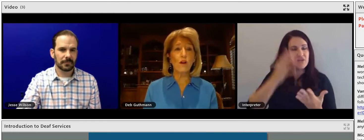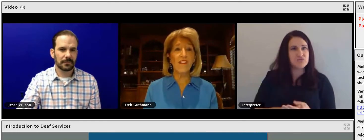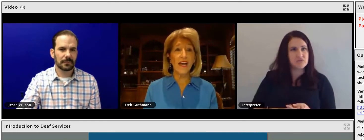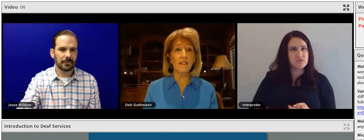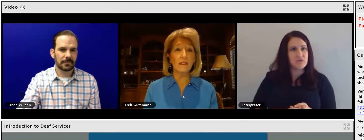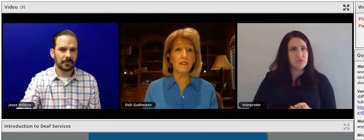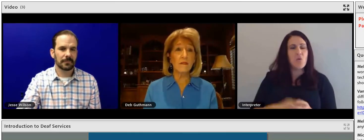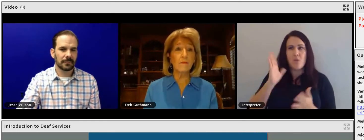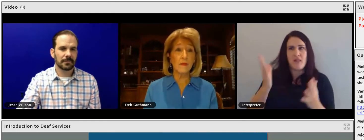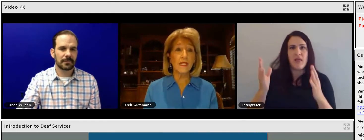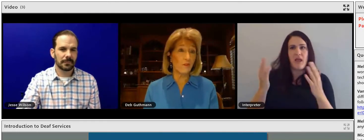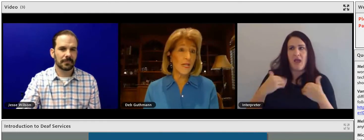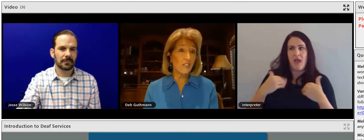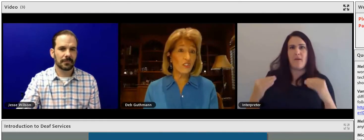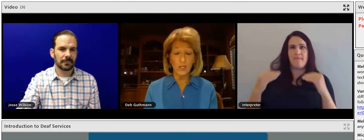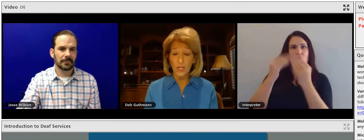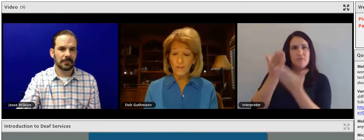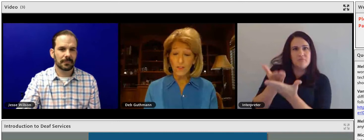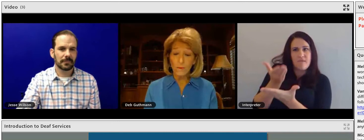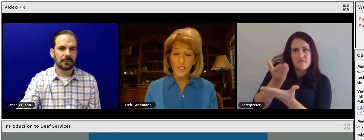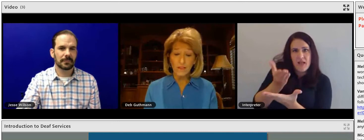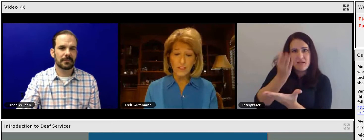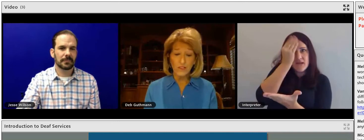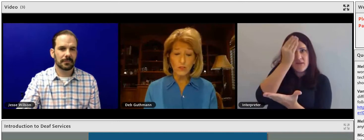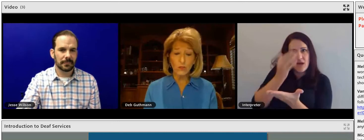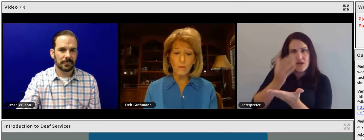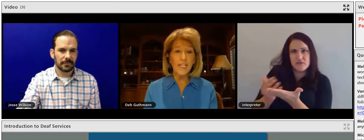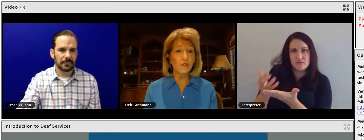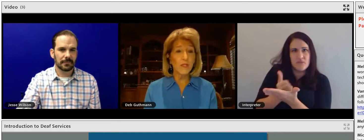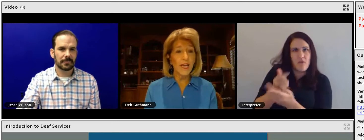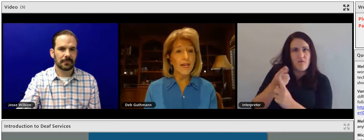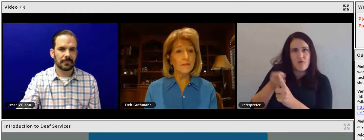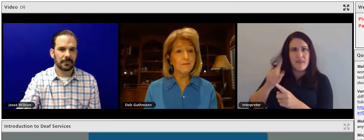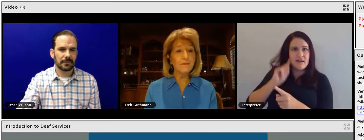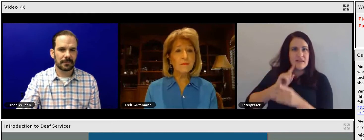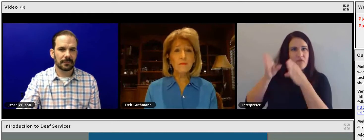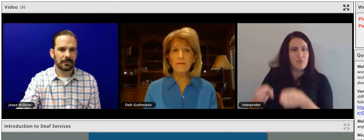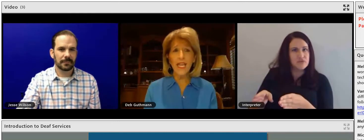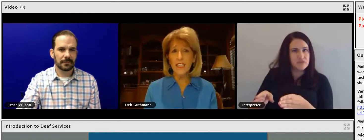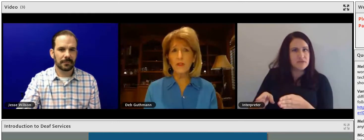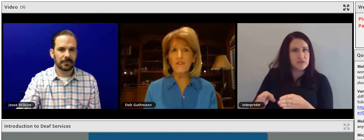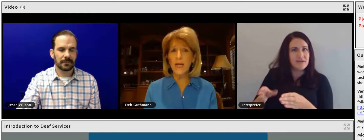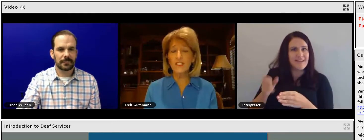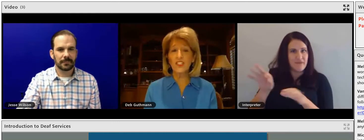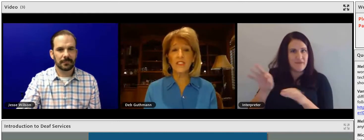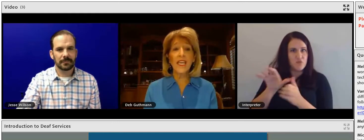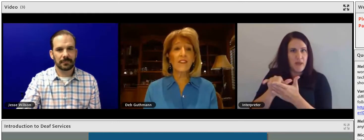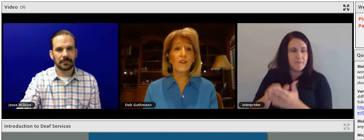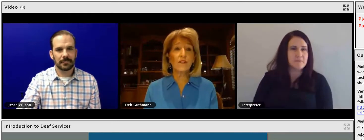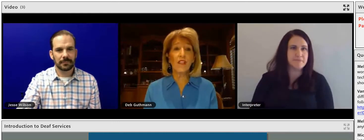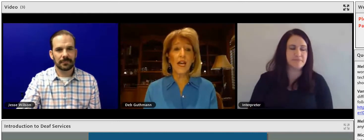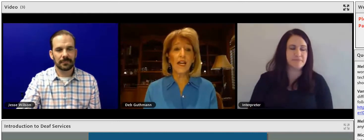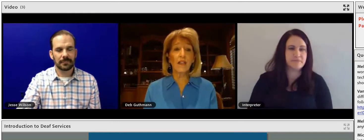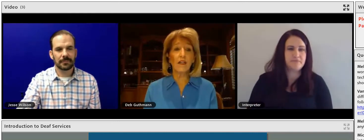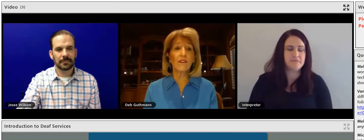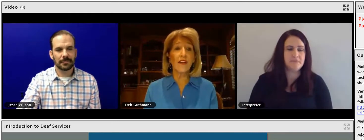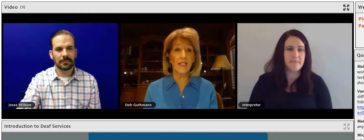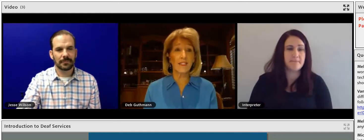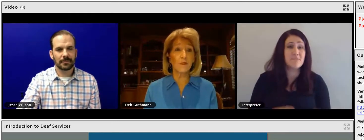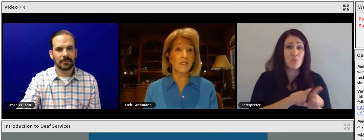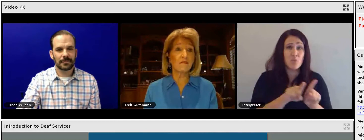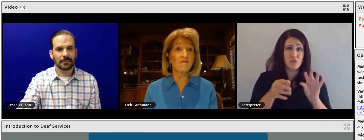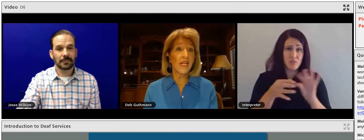get much more valid information from the deaf individual by doing that. As we've mentioned,